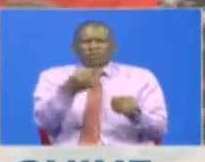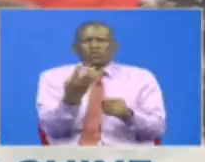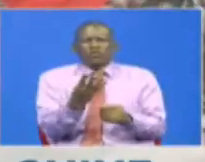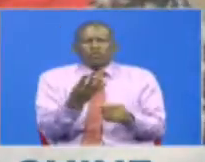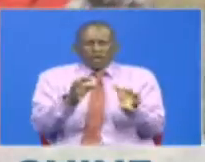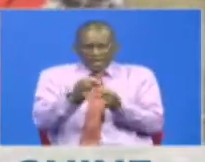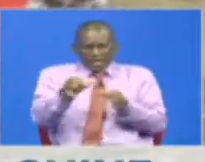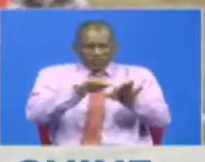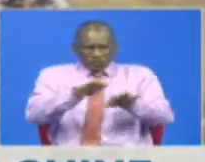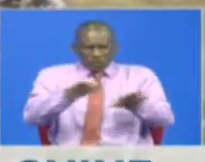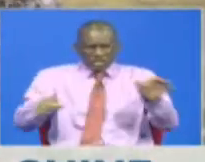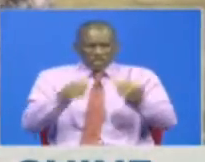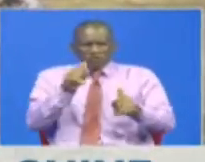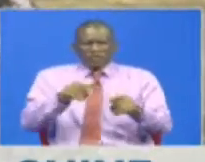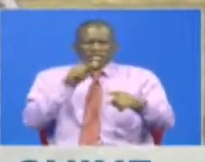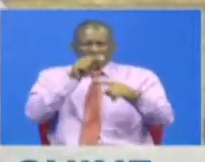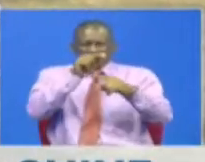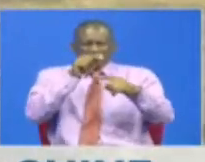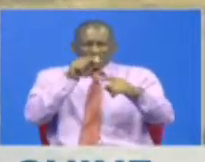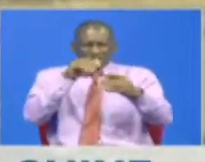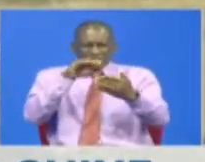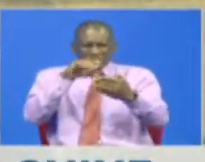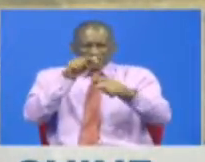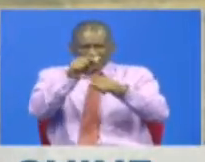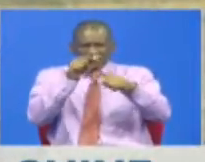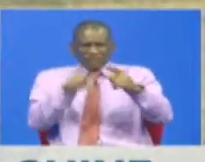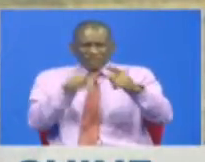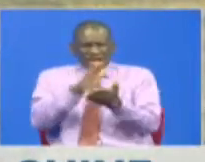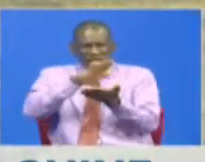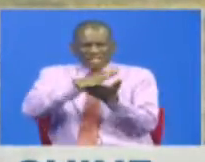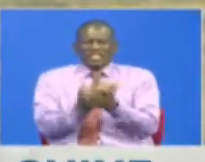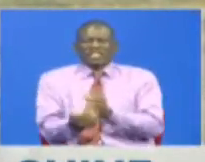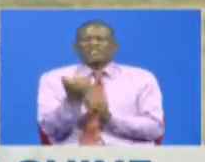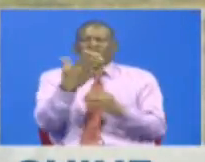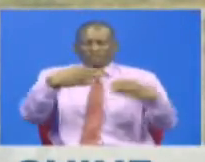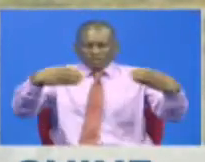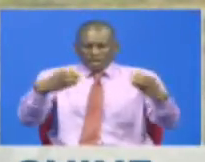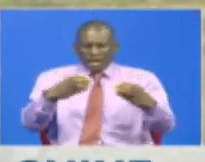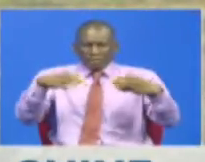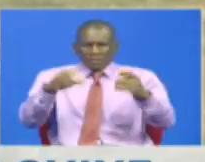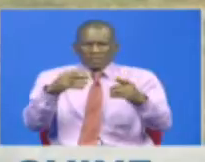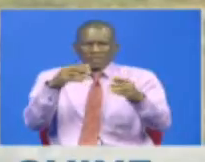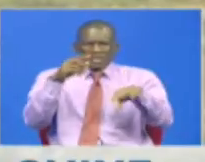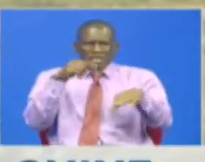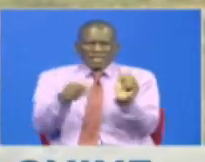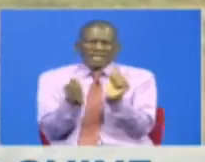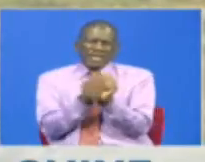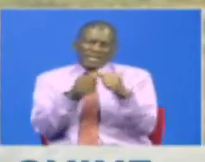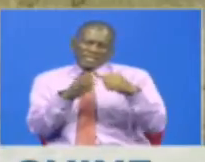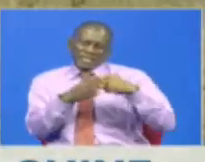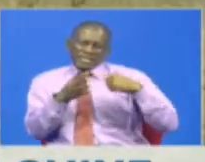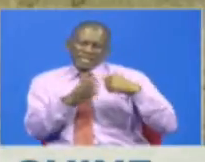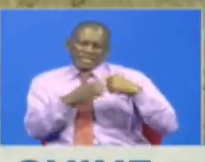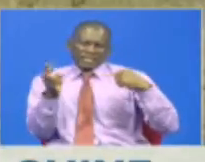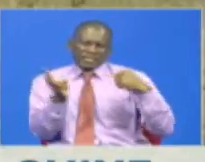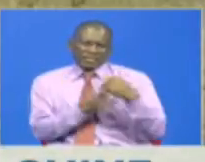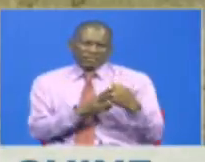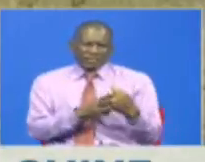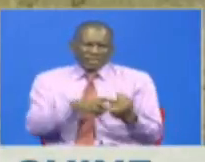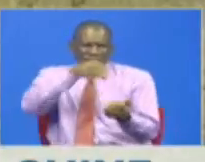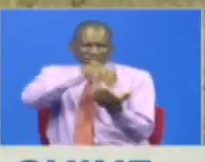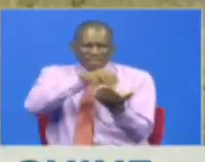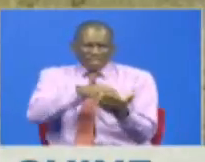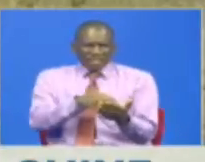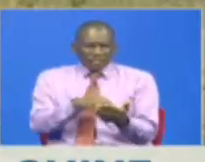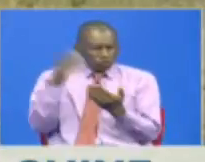had been subdivided and shared among 5 companies back in 1997. The case came to the